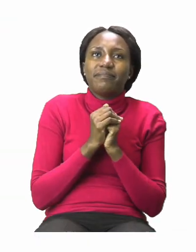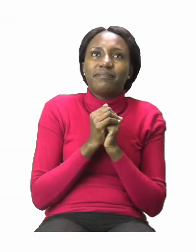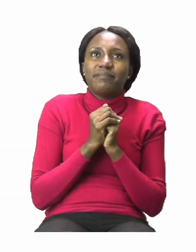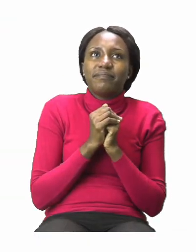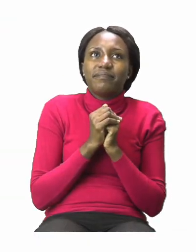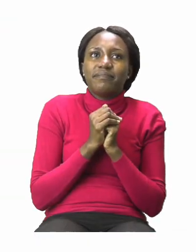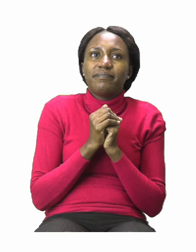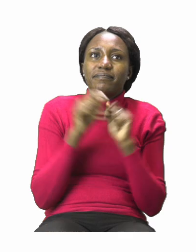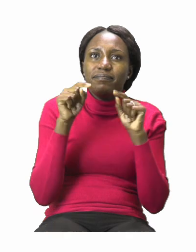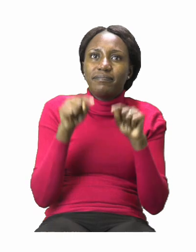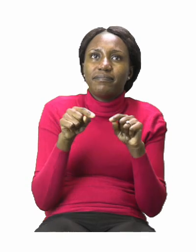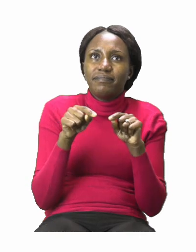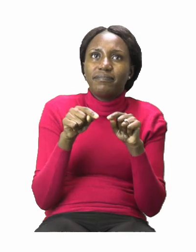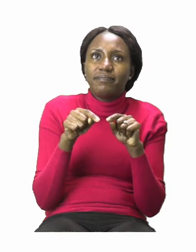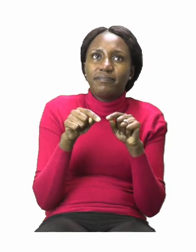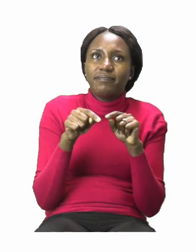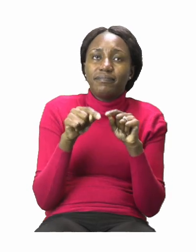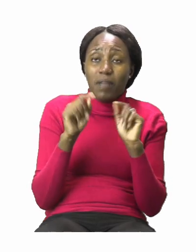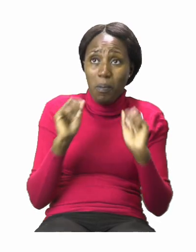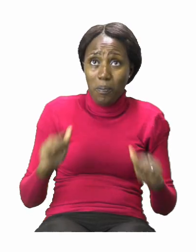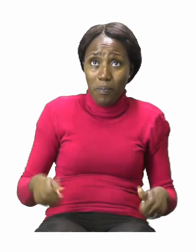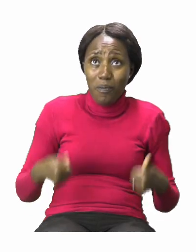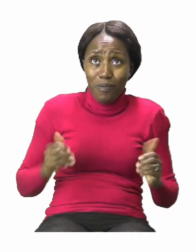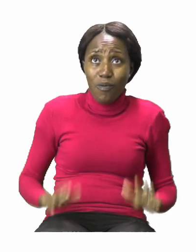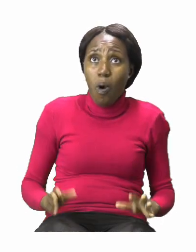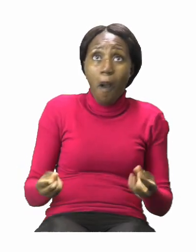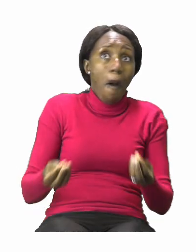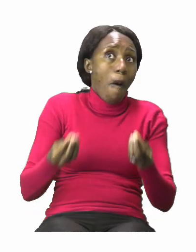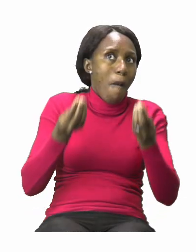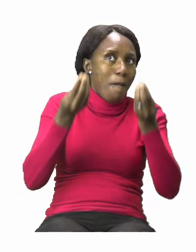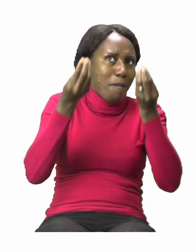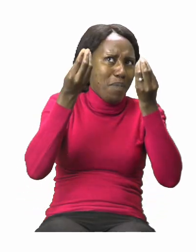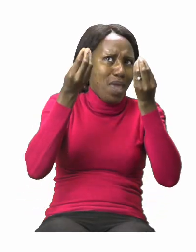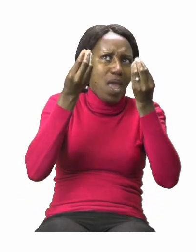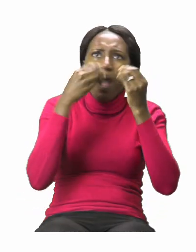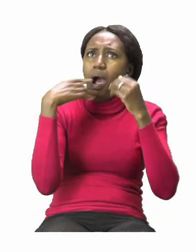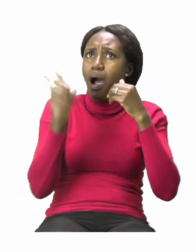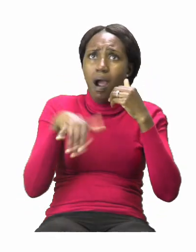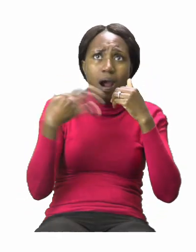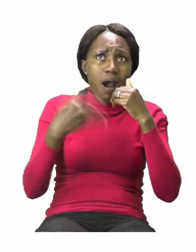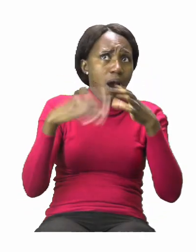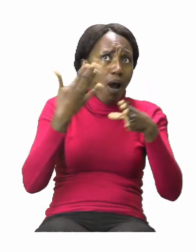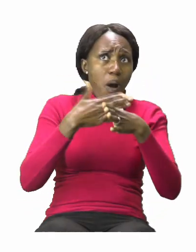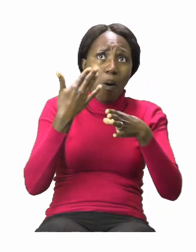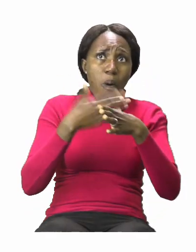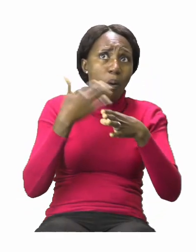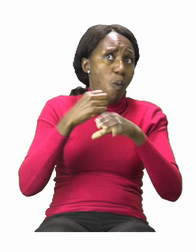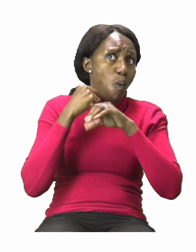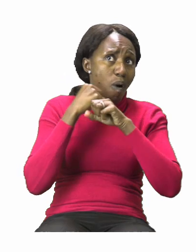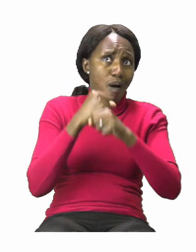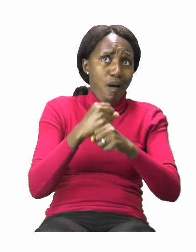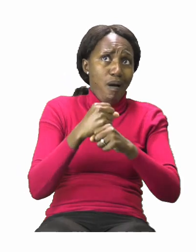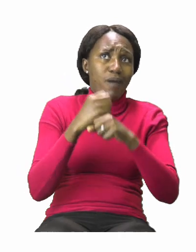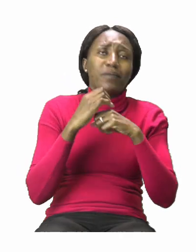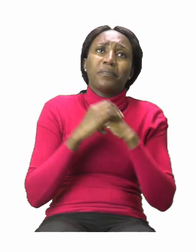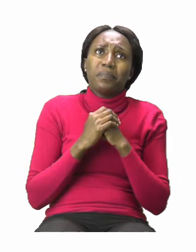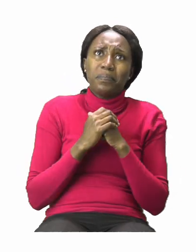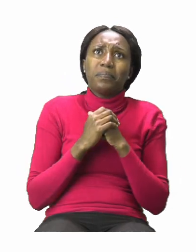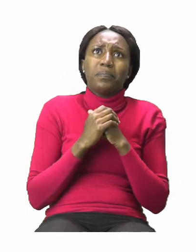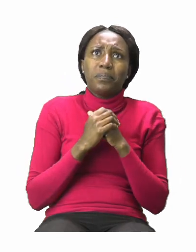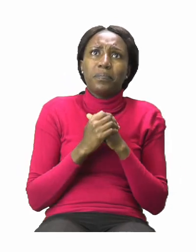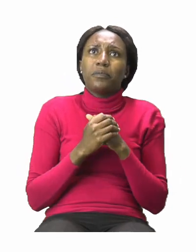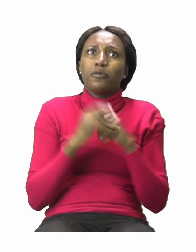we are now doing big boys and girls stuff. So we are going to be joining the words that have